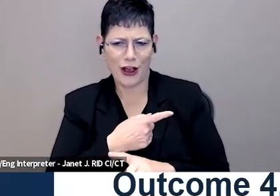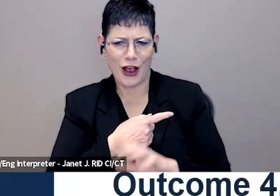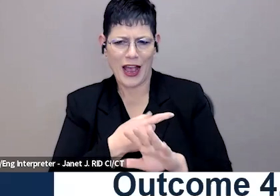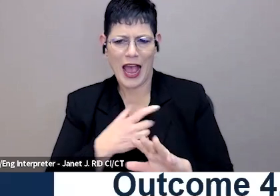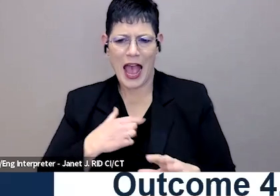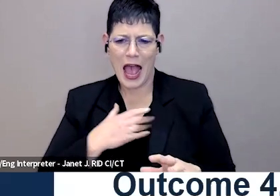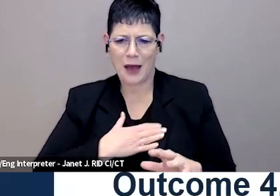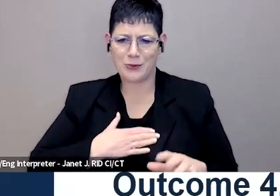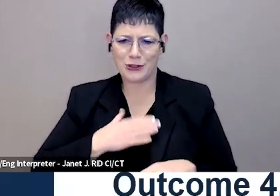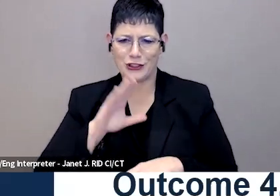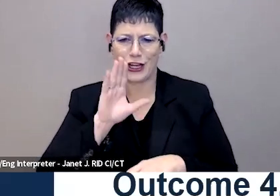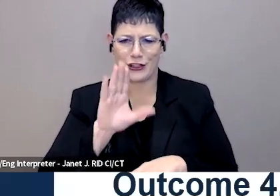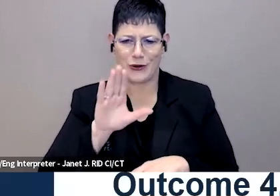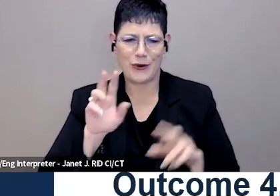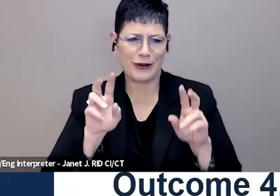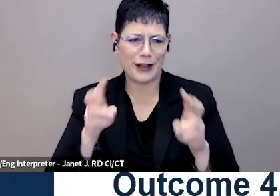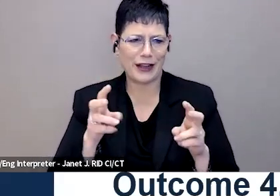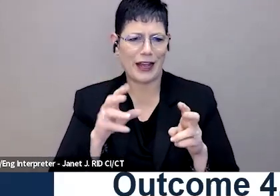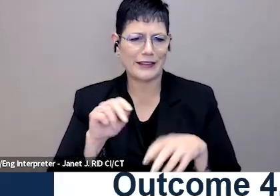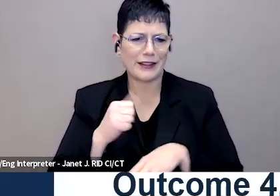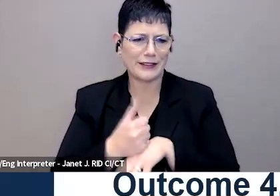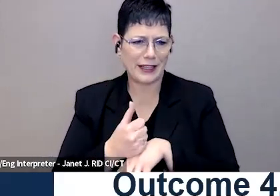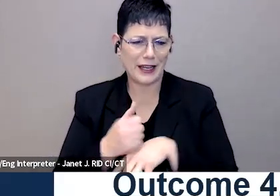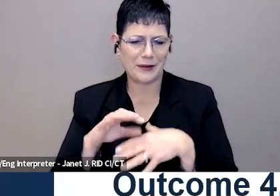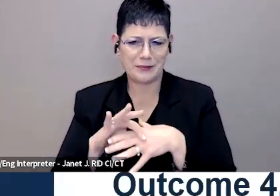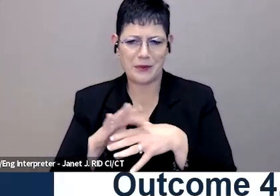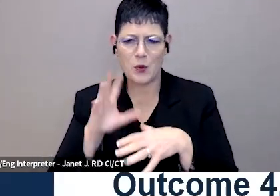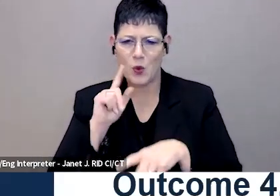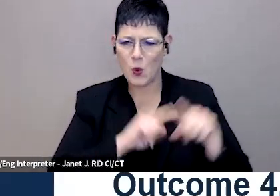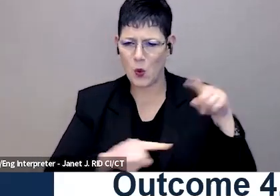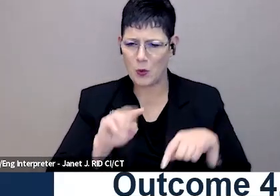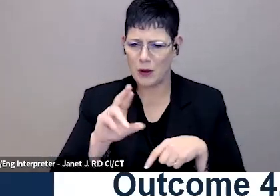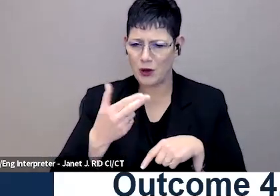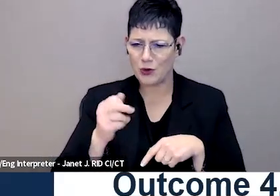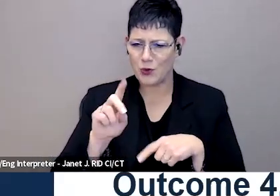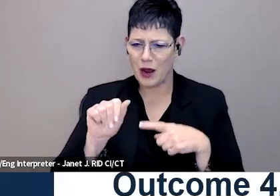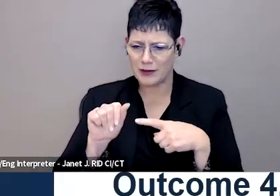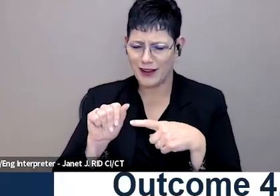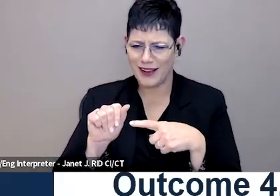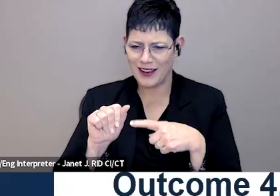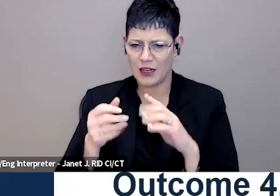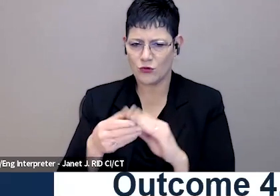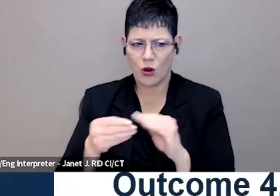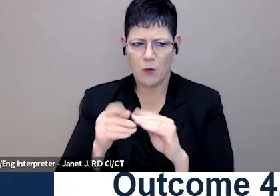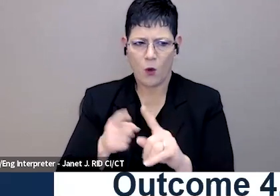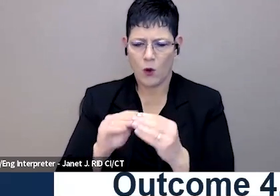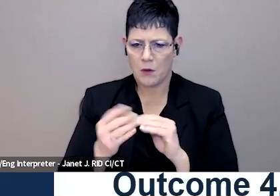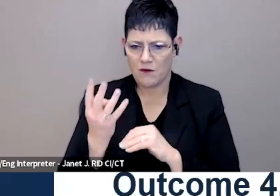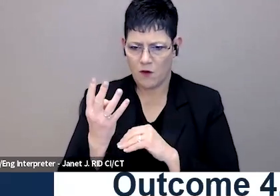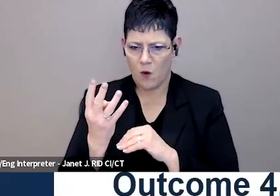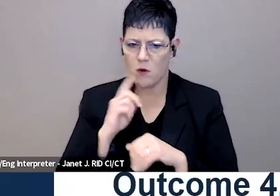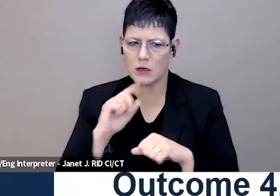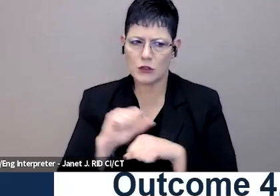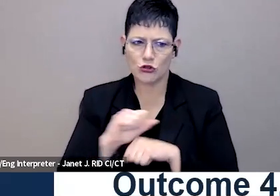I appreciate the context and the setup. And we'll go back to Rhonda as we talk about Goal 4,